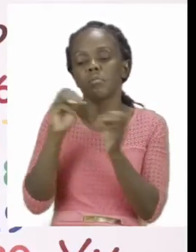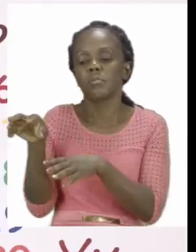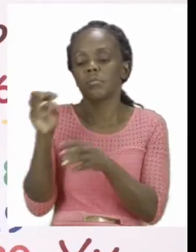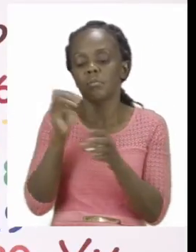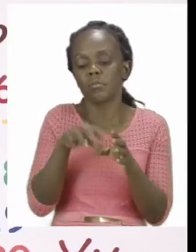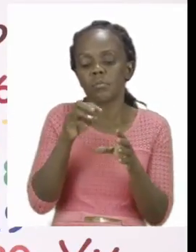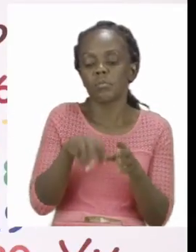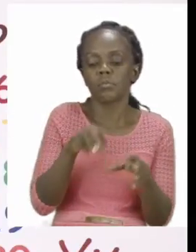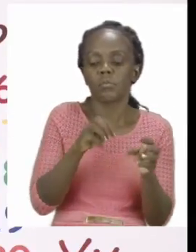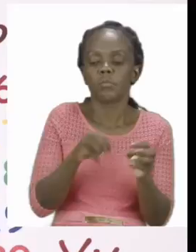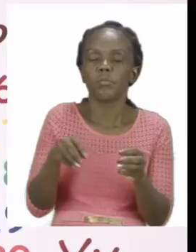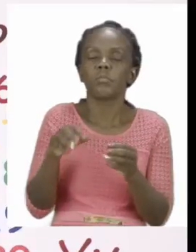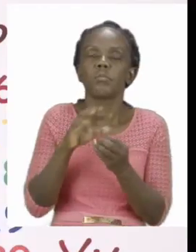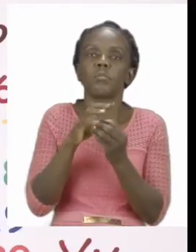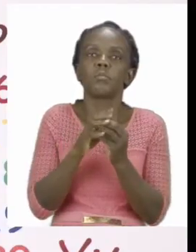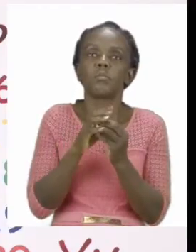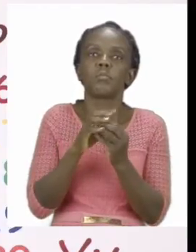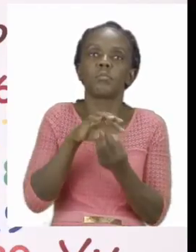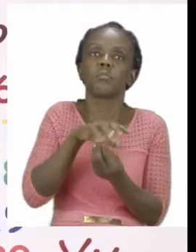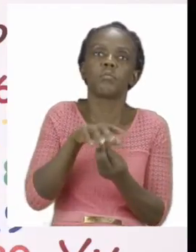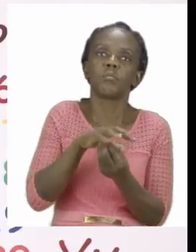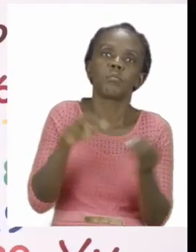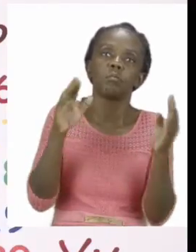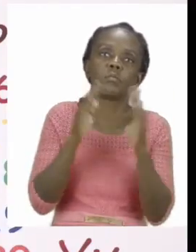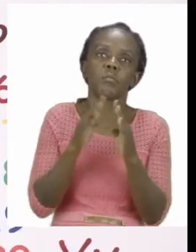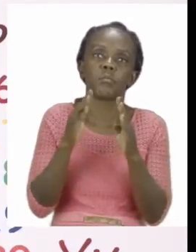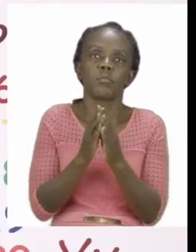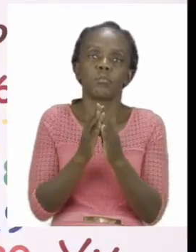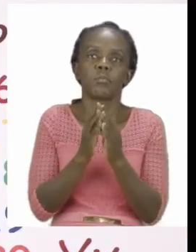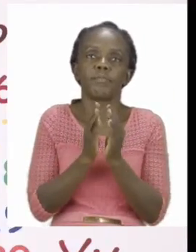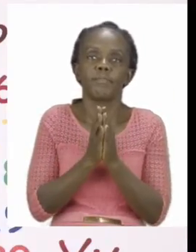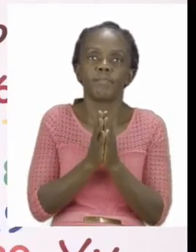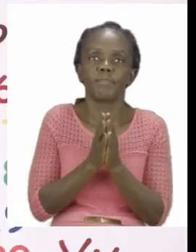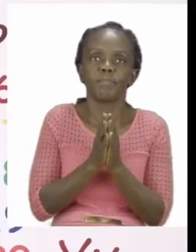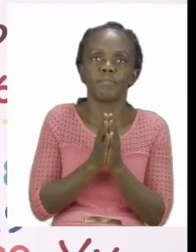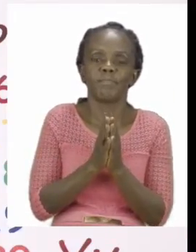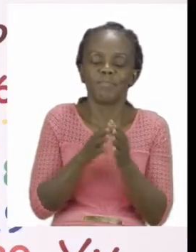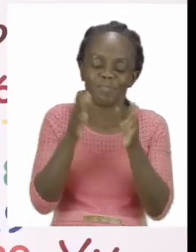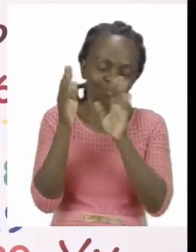the rubbish in our family home.